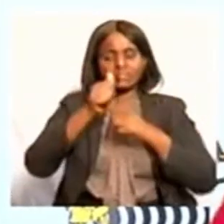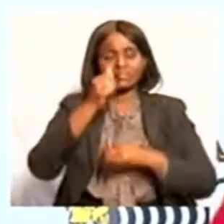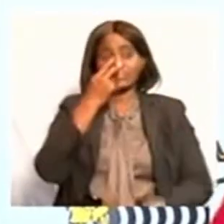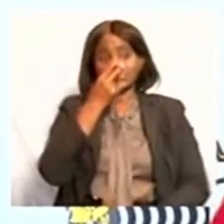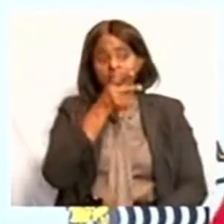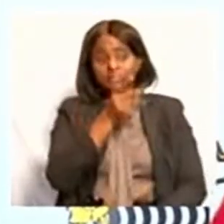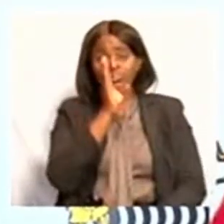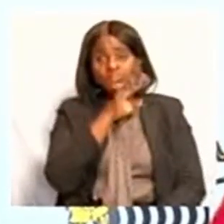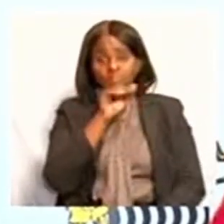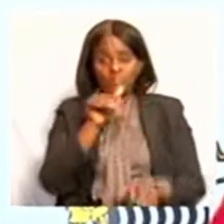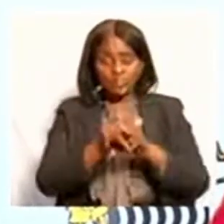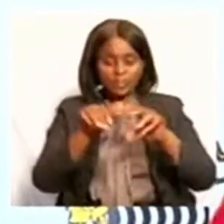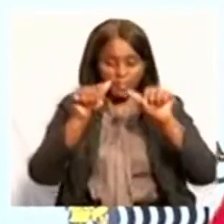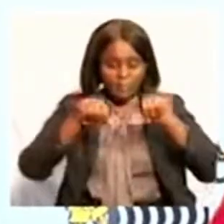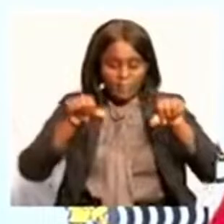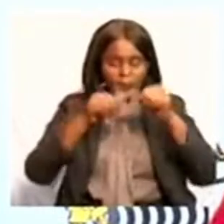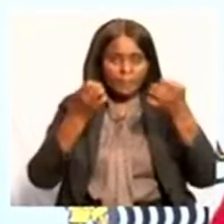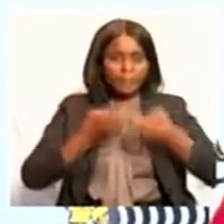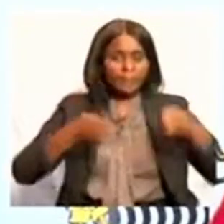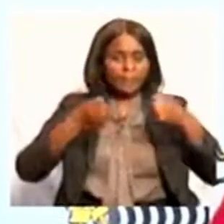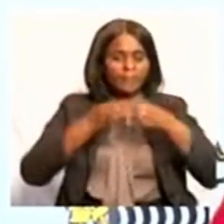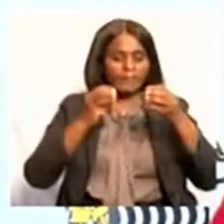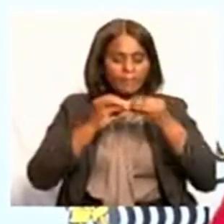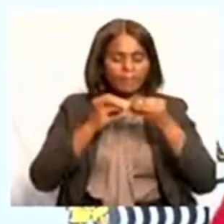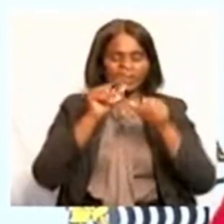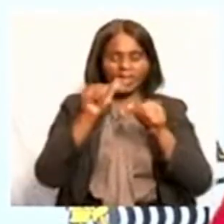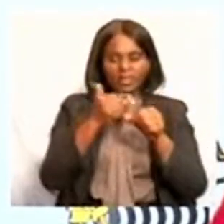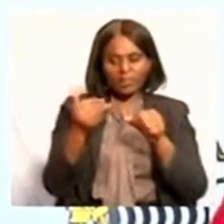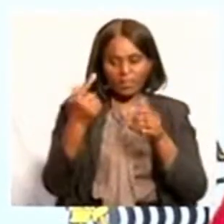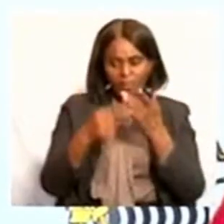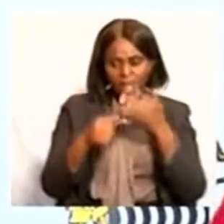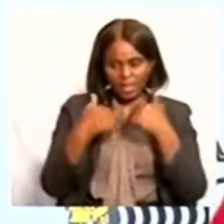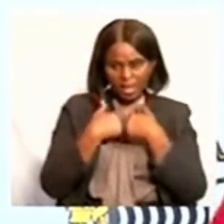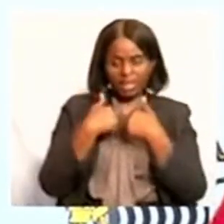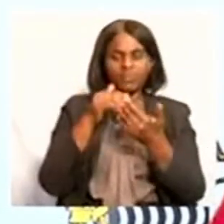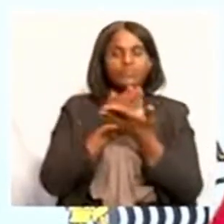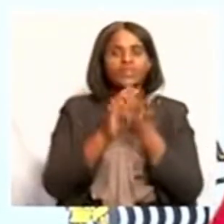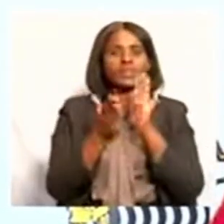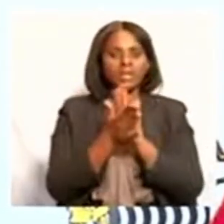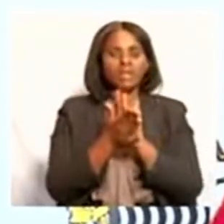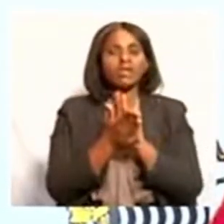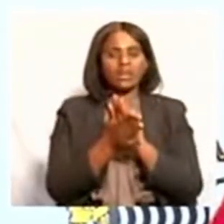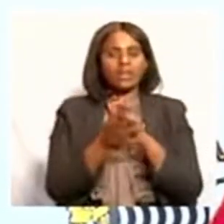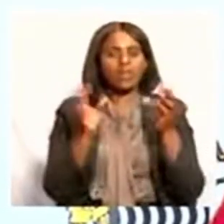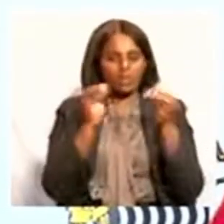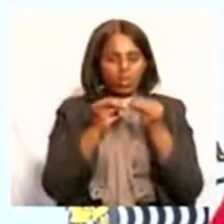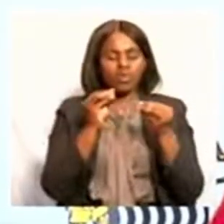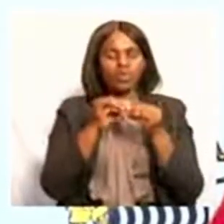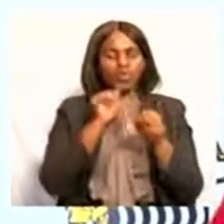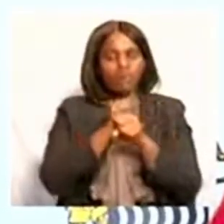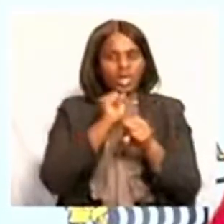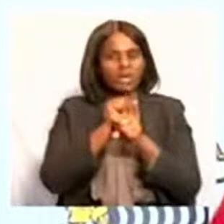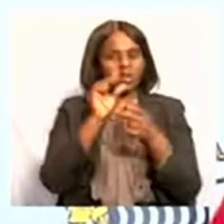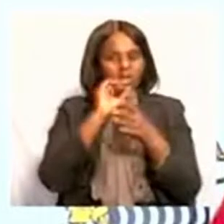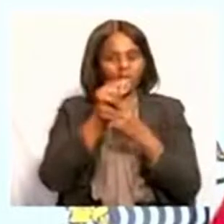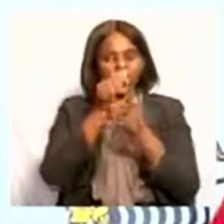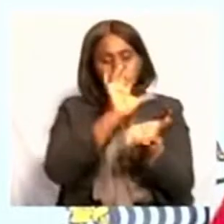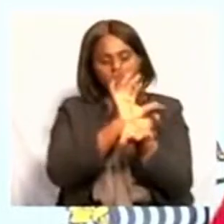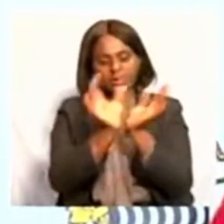notice, in our auditing environment, everything has become automated or